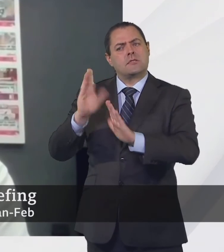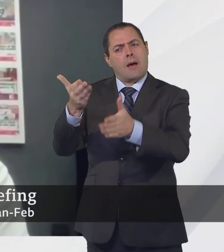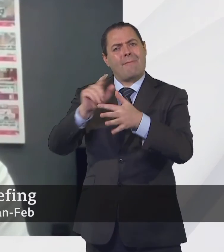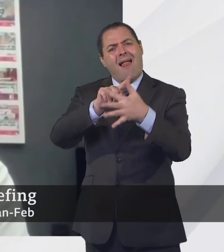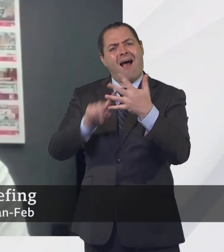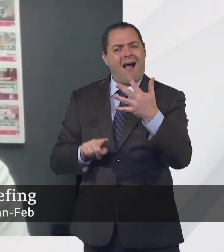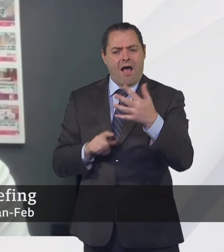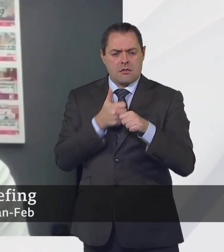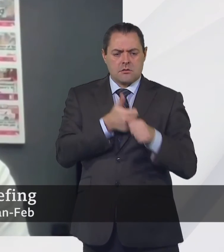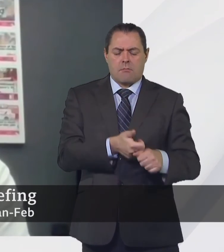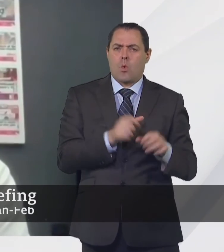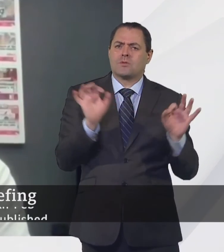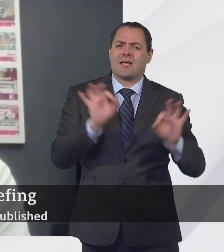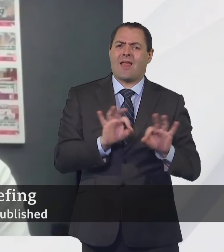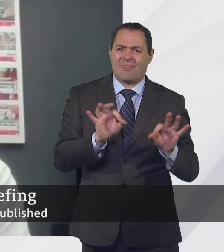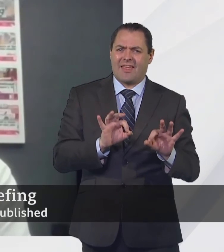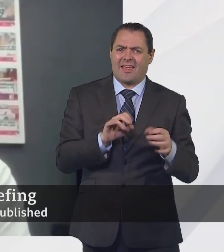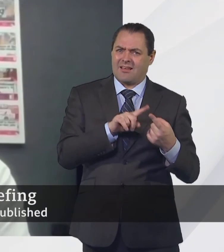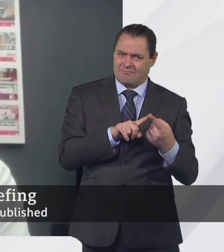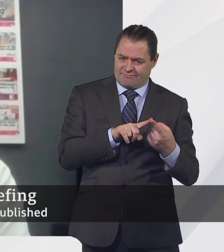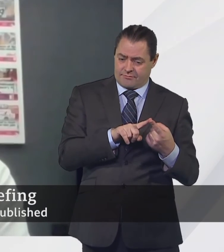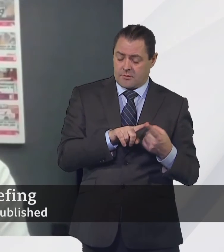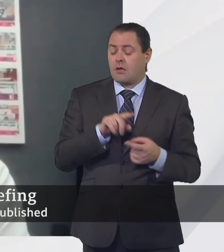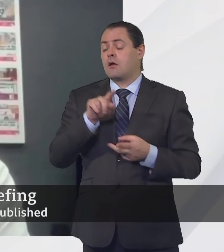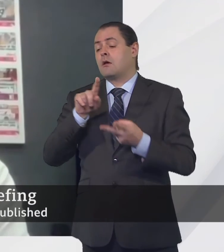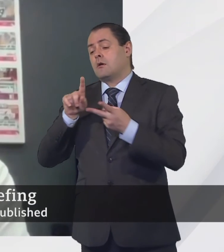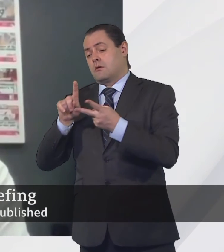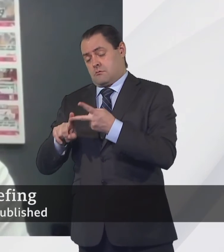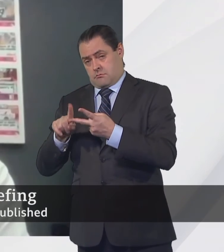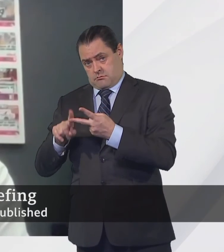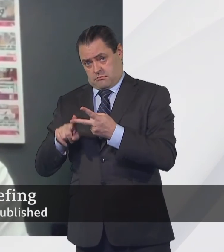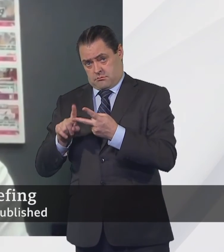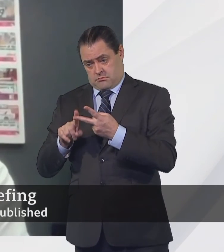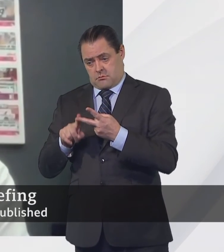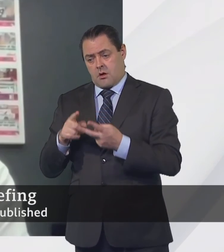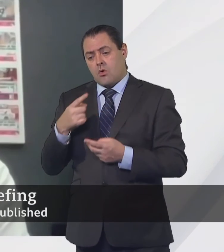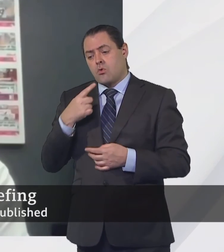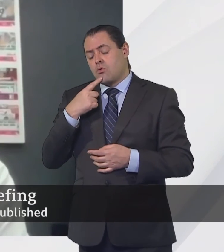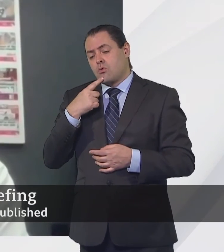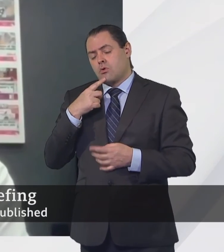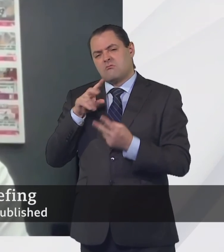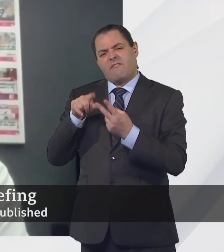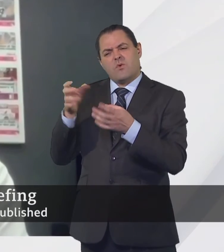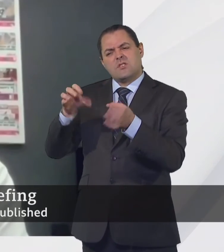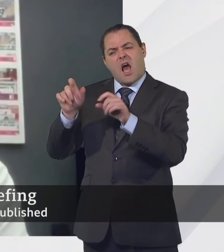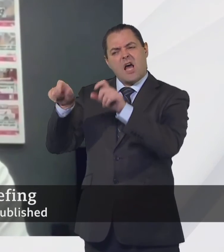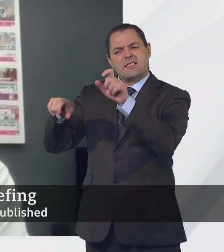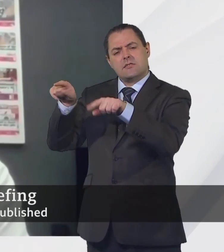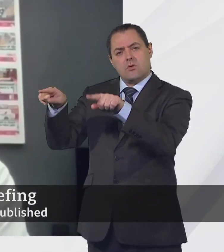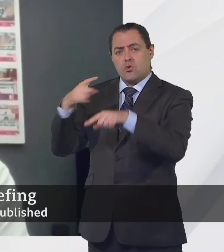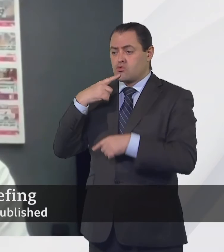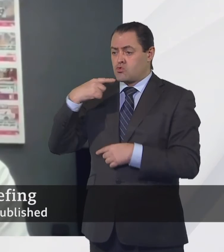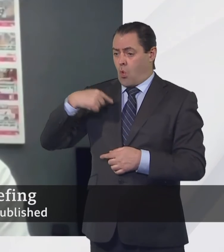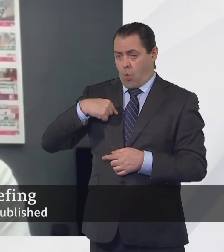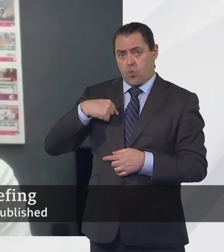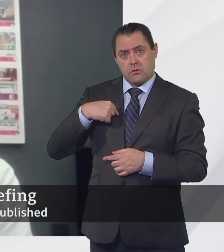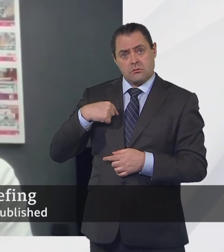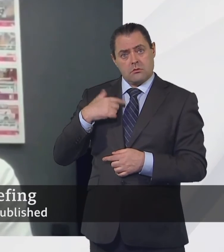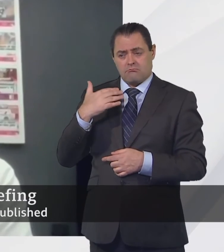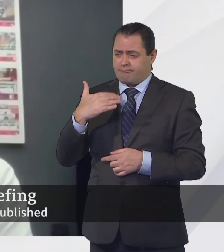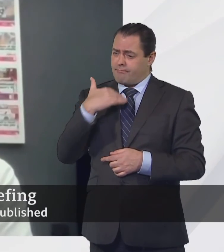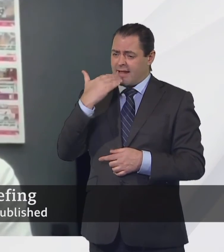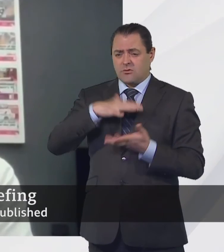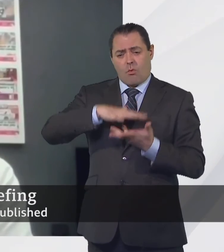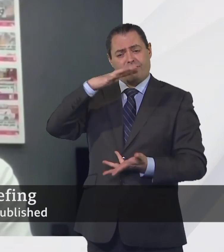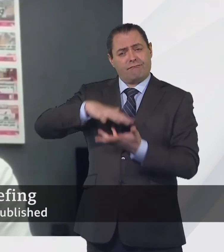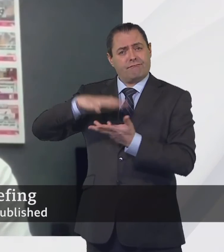have huge stocks of mass testing machines, and we've been promised a vaccine rollout within days of these tiers coming